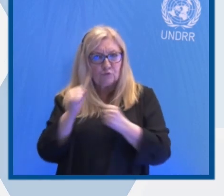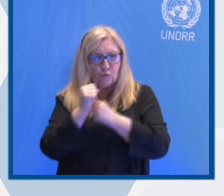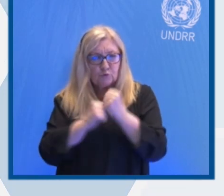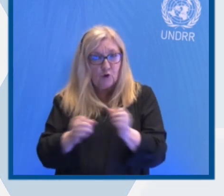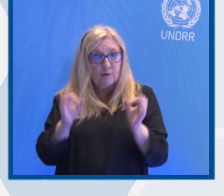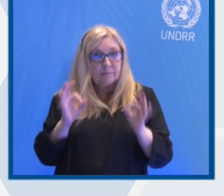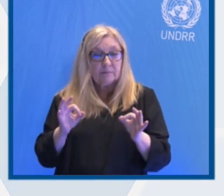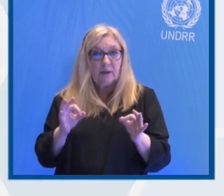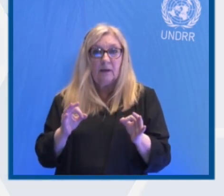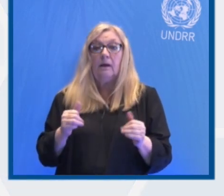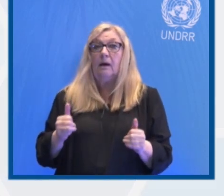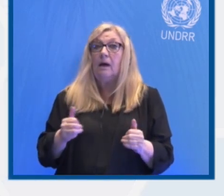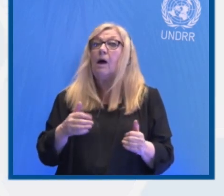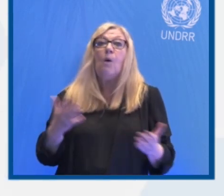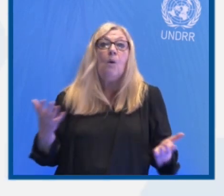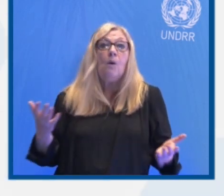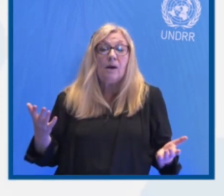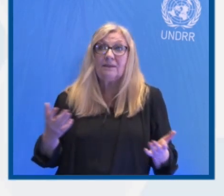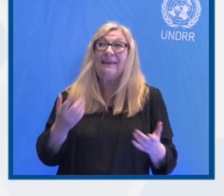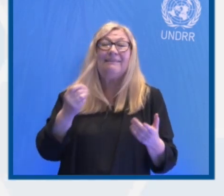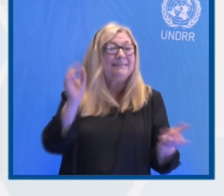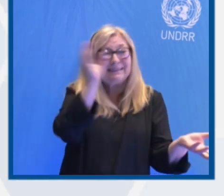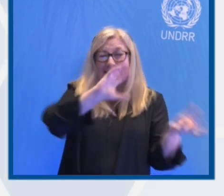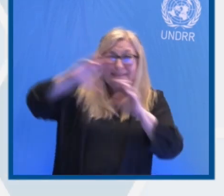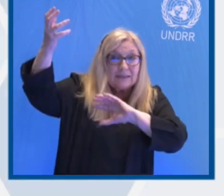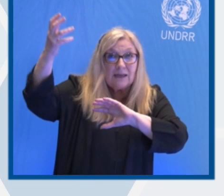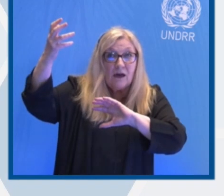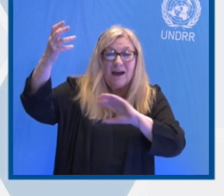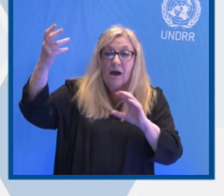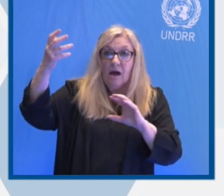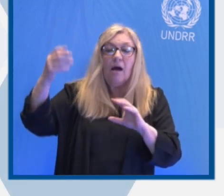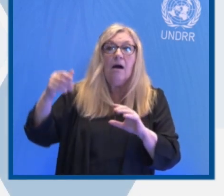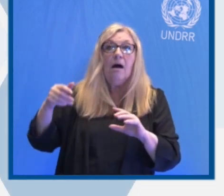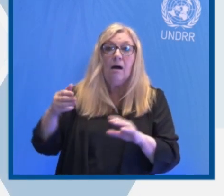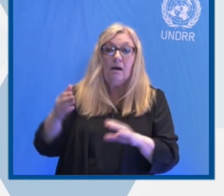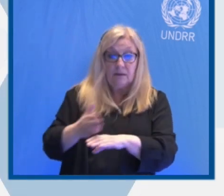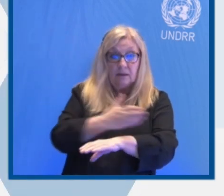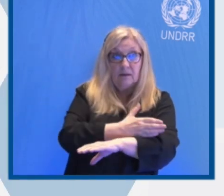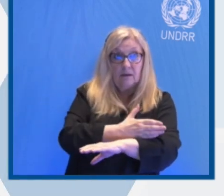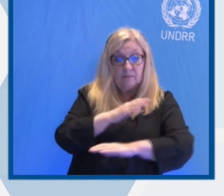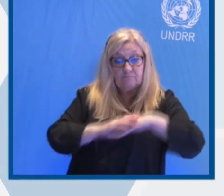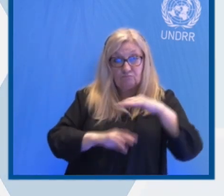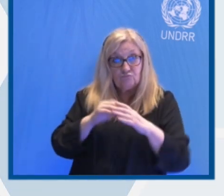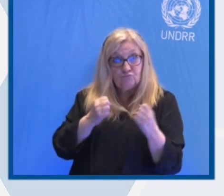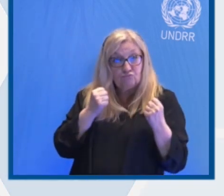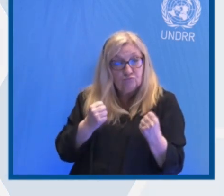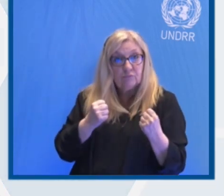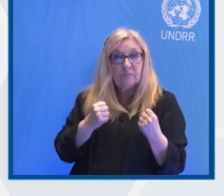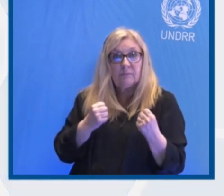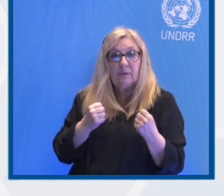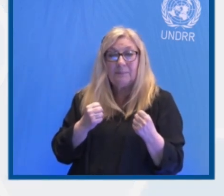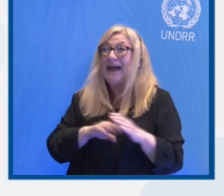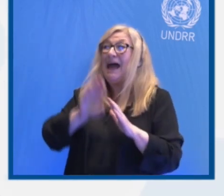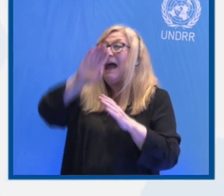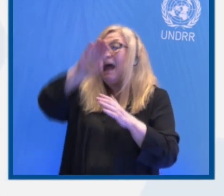happens because the impacts aren't as great. It doesn't take as long to recover, and as a result of that,